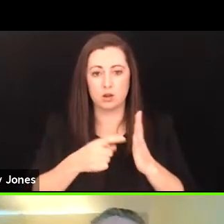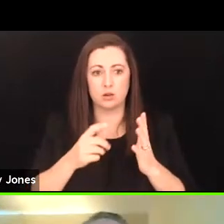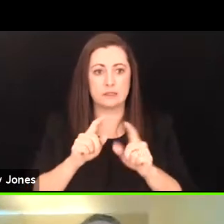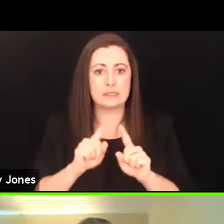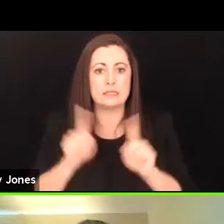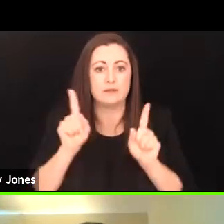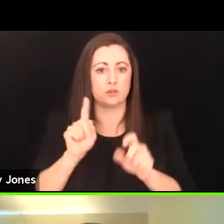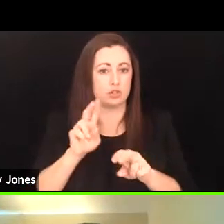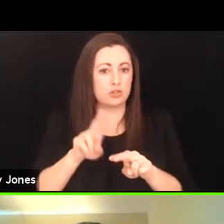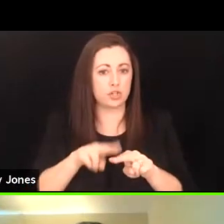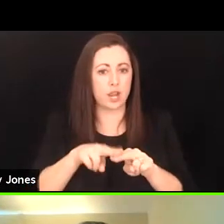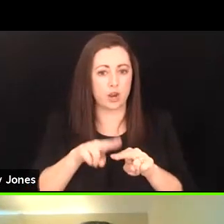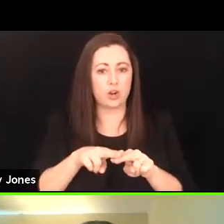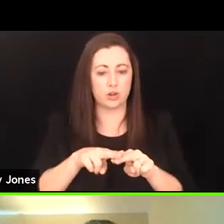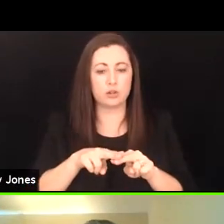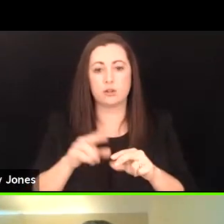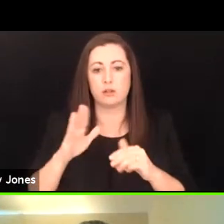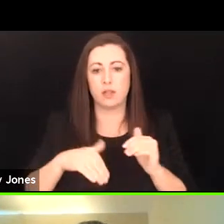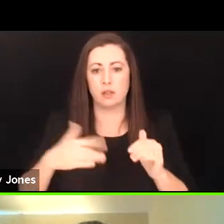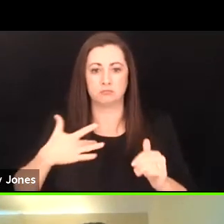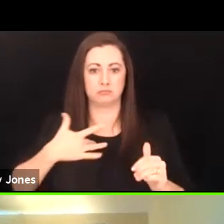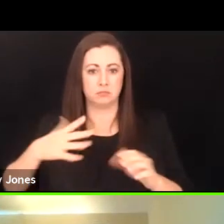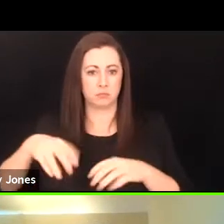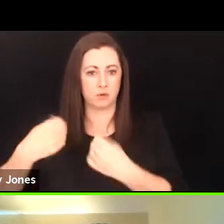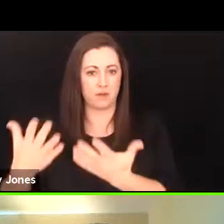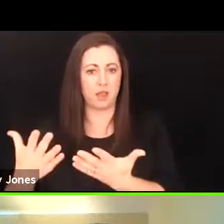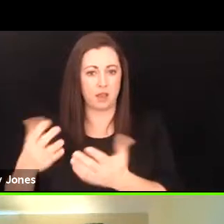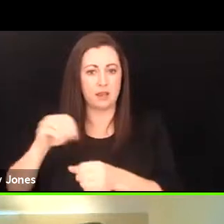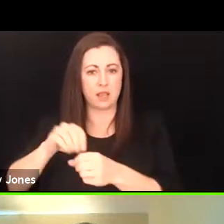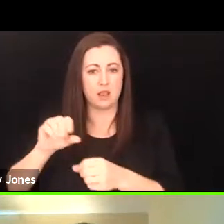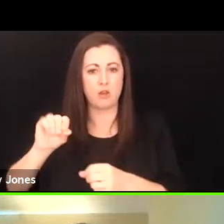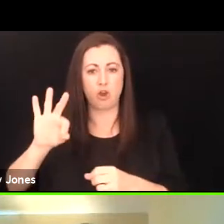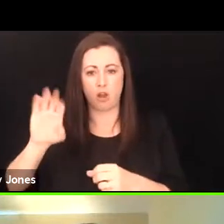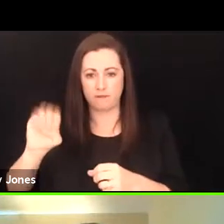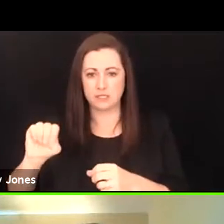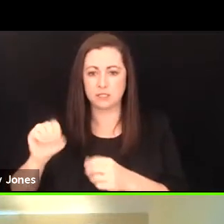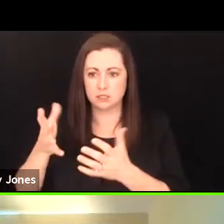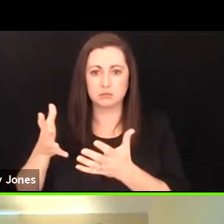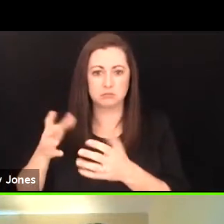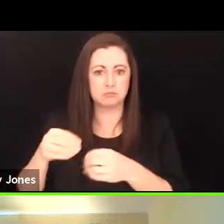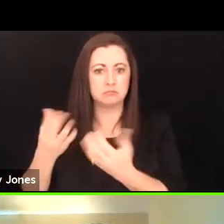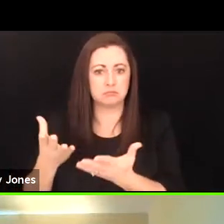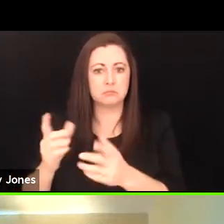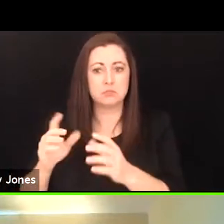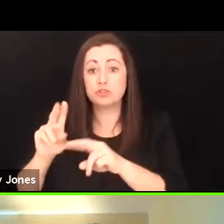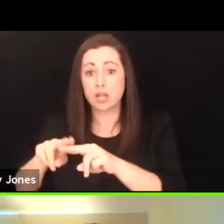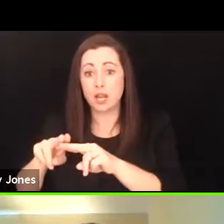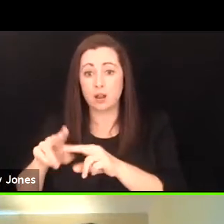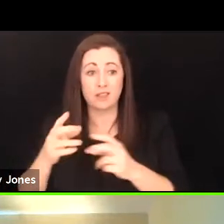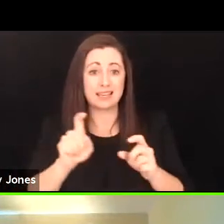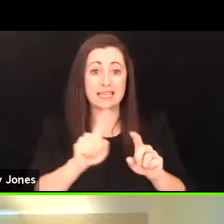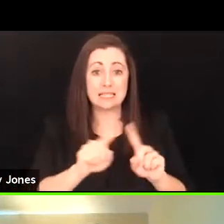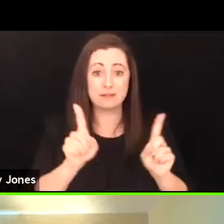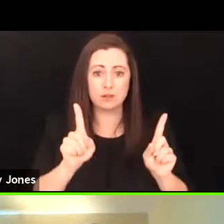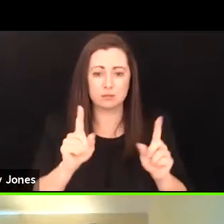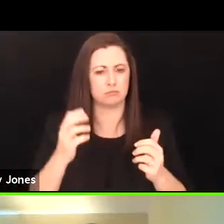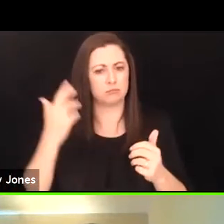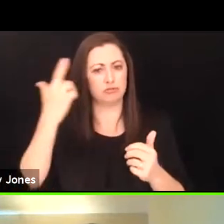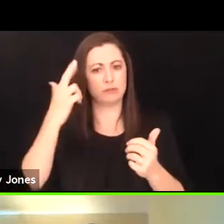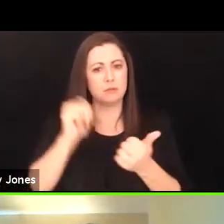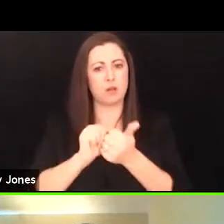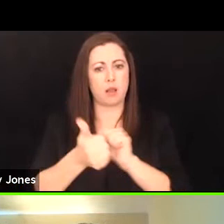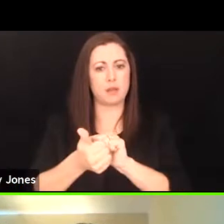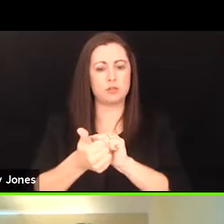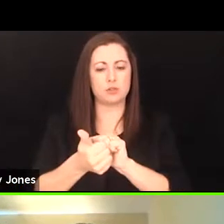chair than what is typically provided within the office setting. That's a reasonable accommodation. That should be something